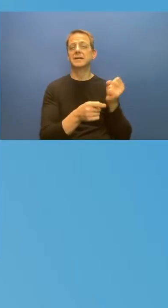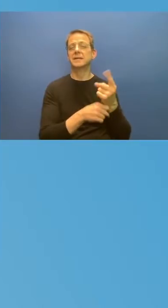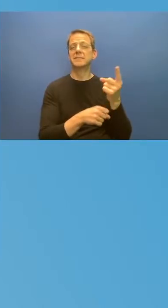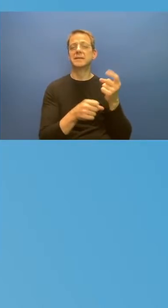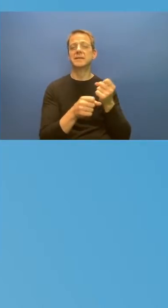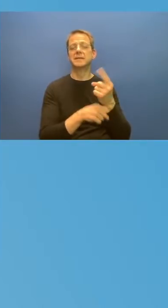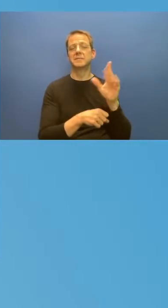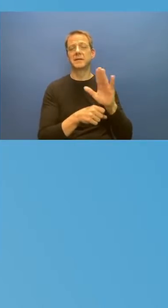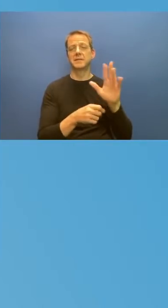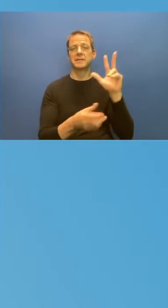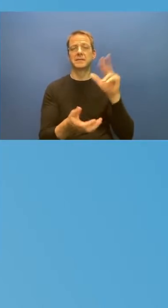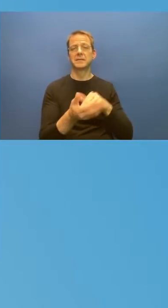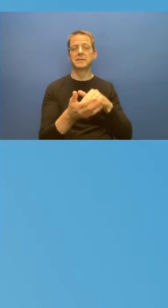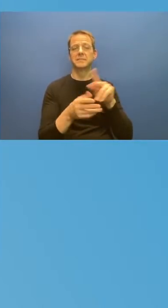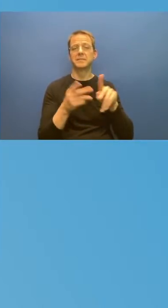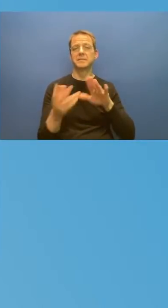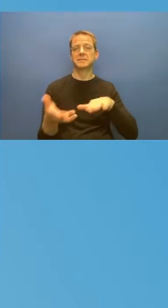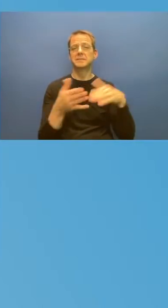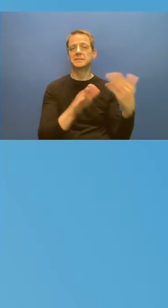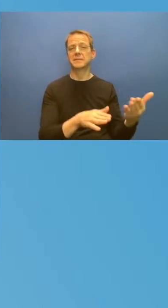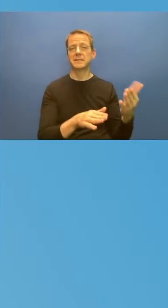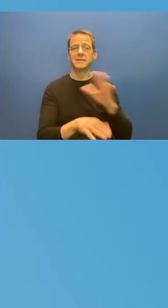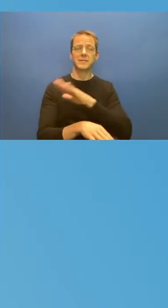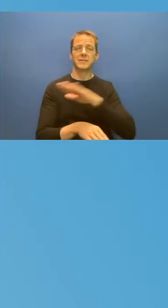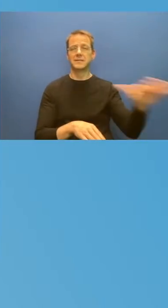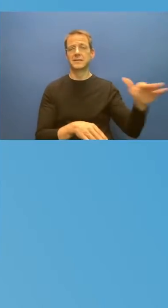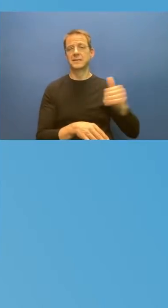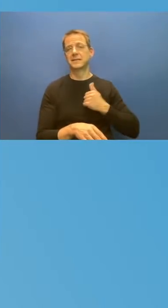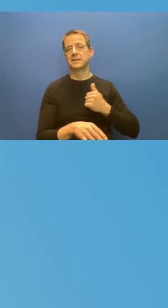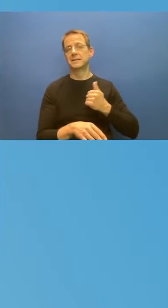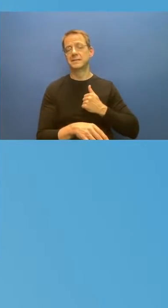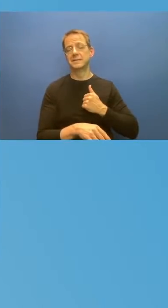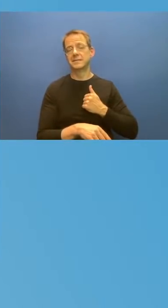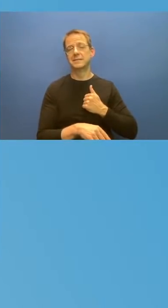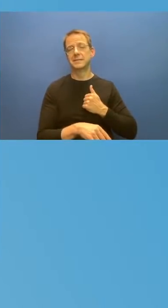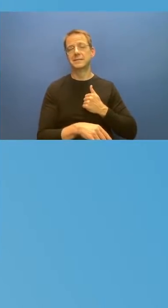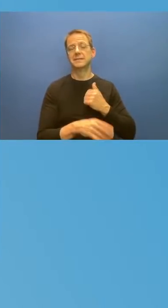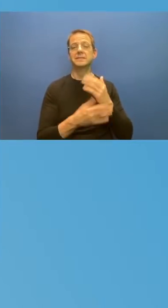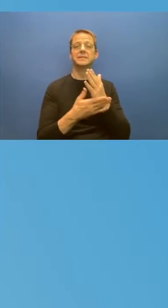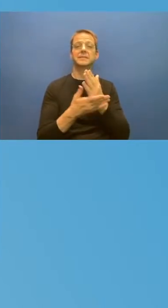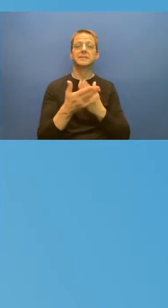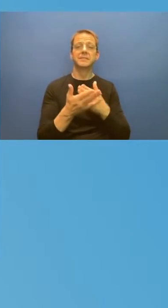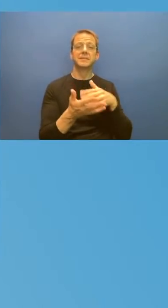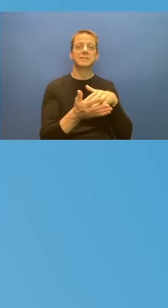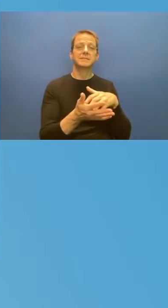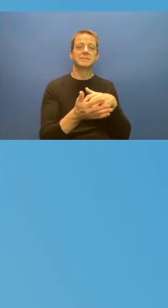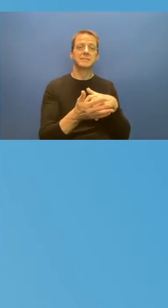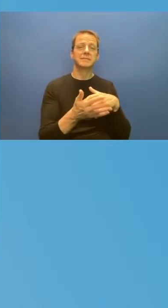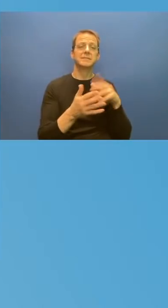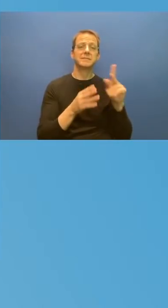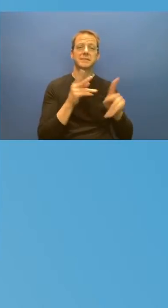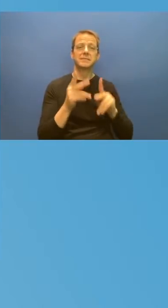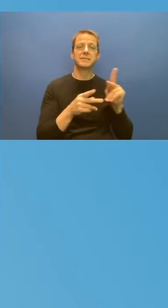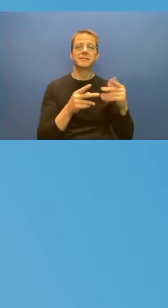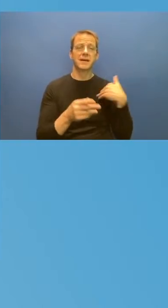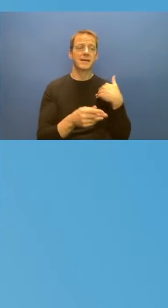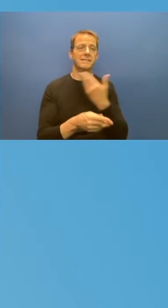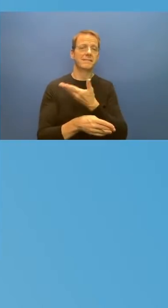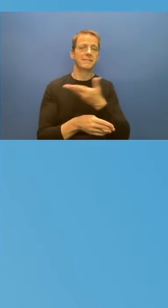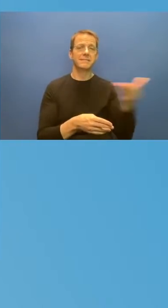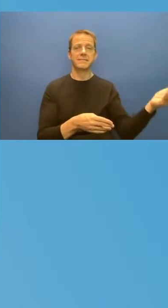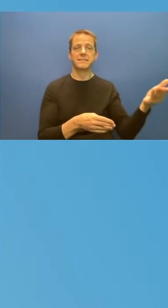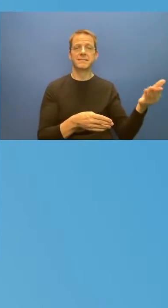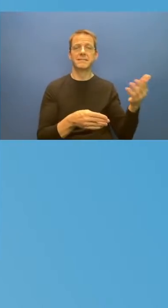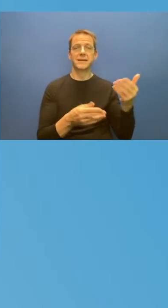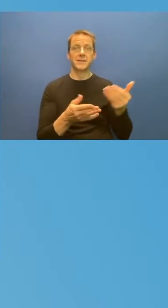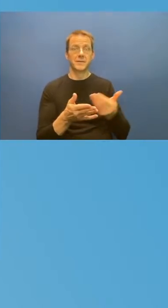to be aware of. And so a new variant is not going to be good no matter what the pathogenicity it has.